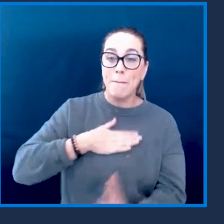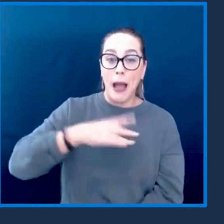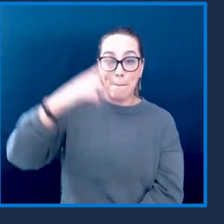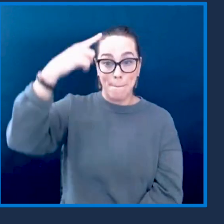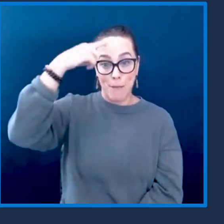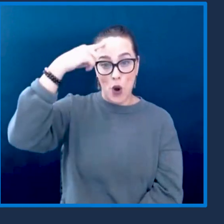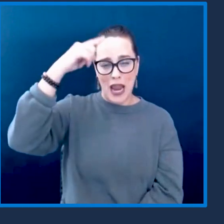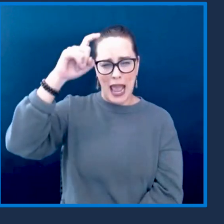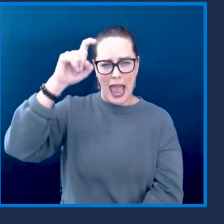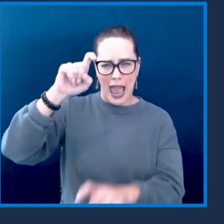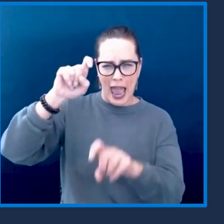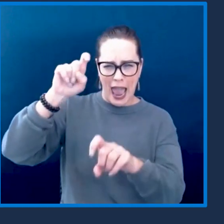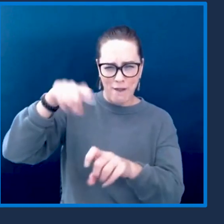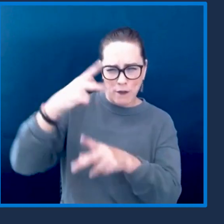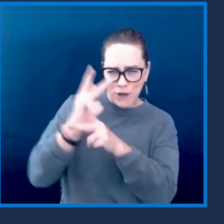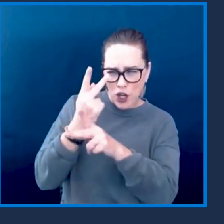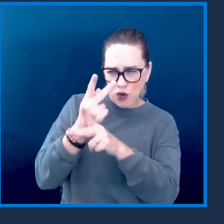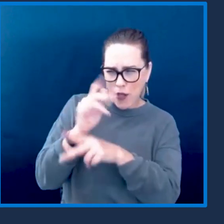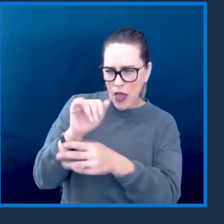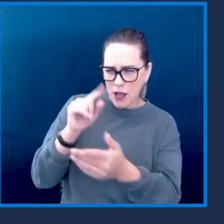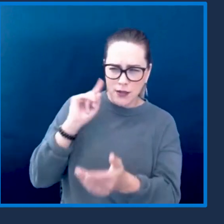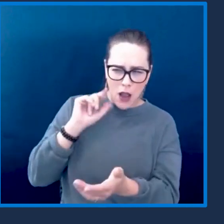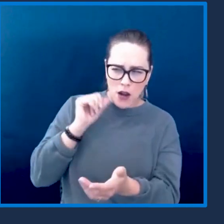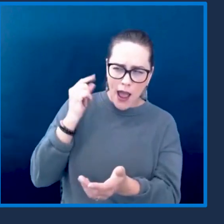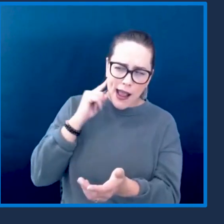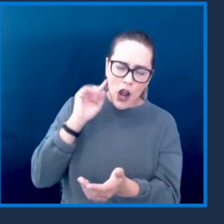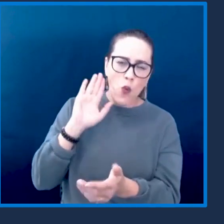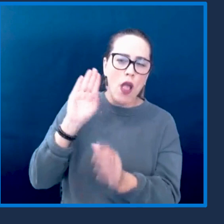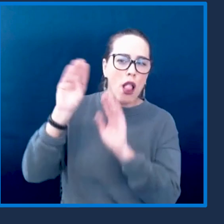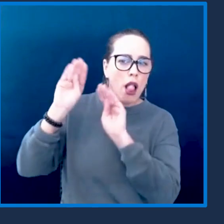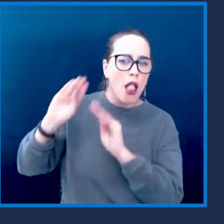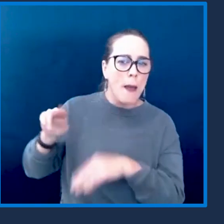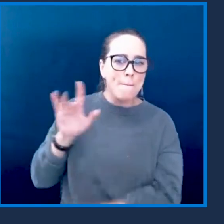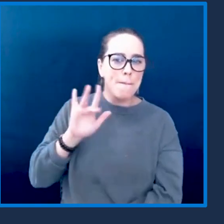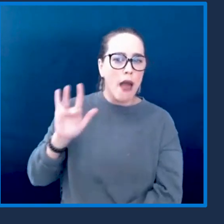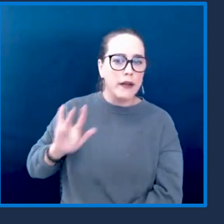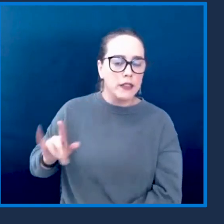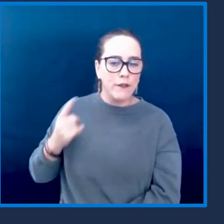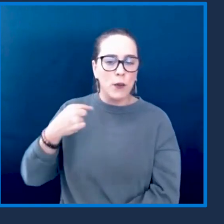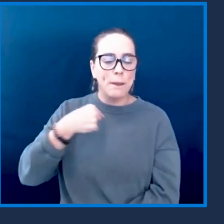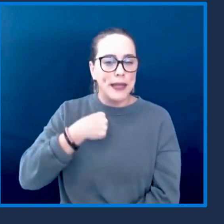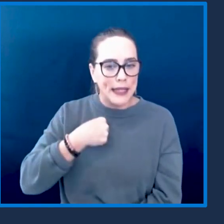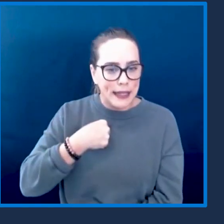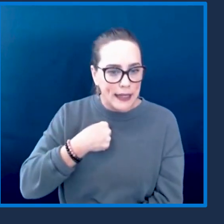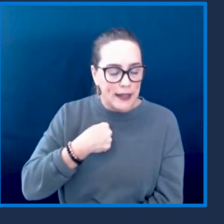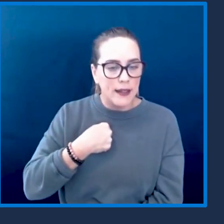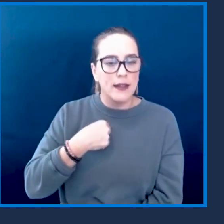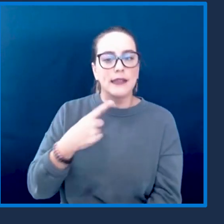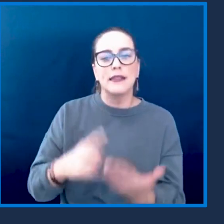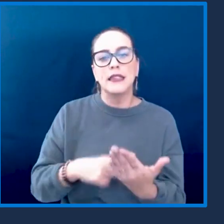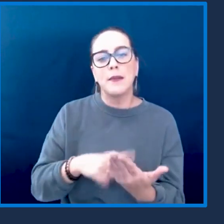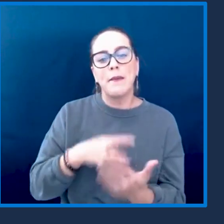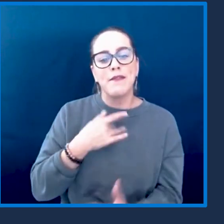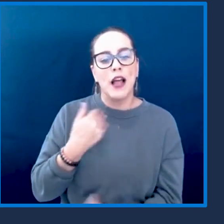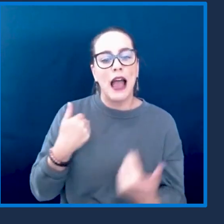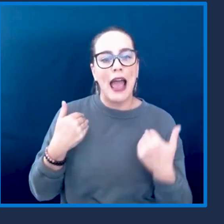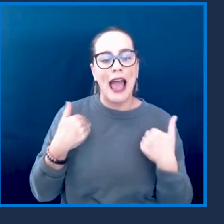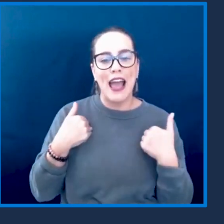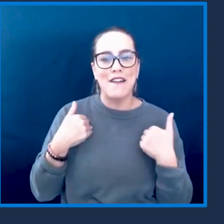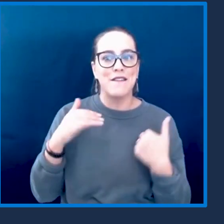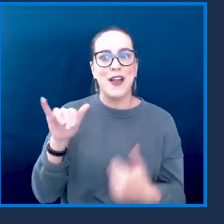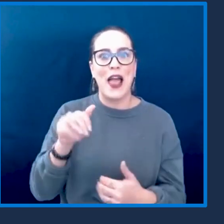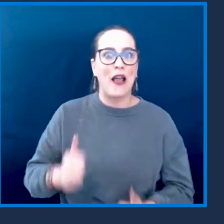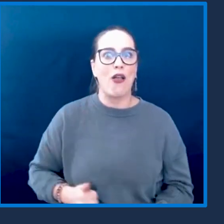those sounds that I don't hear, and it fills in the blanks for me. Sometimes, it feels like I have a live Wheel of Fortune